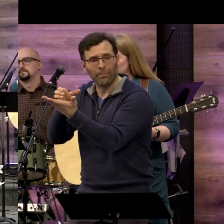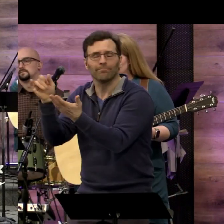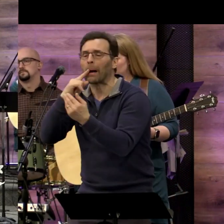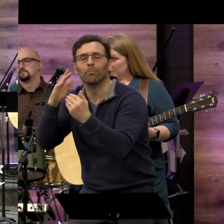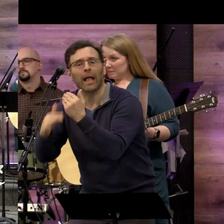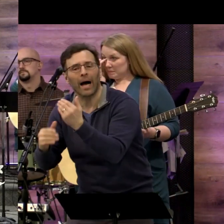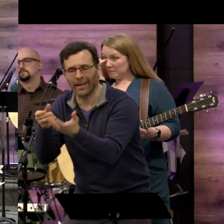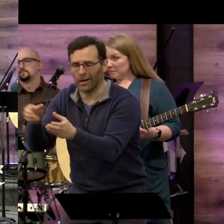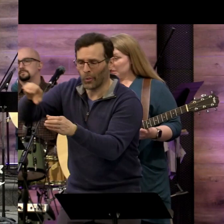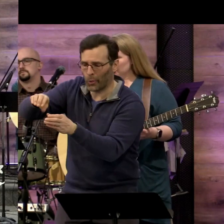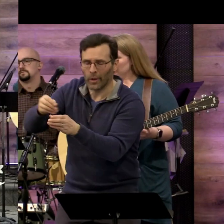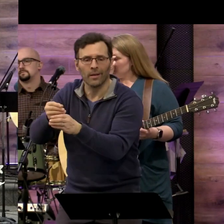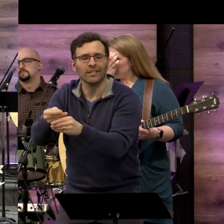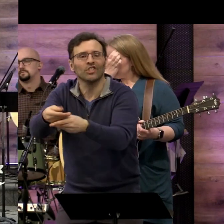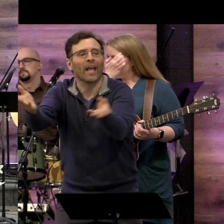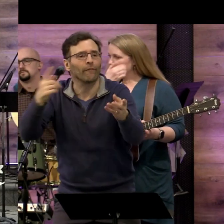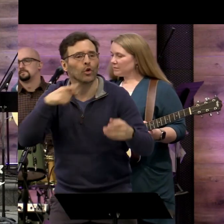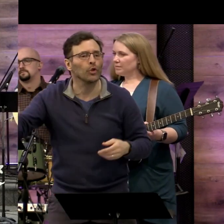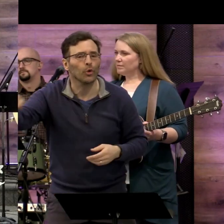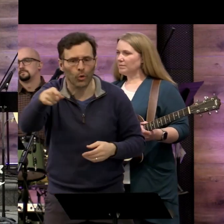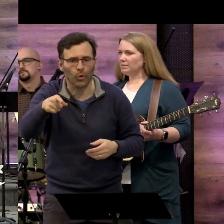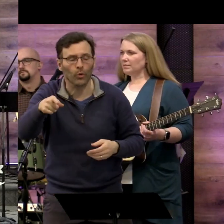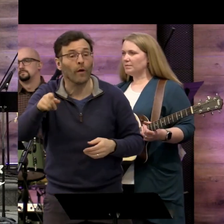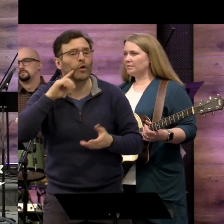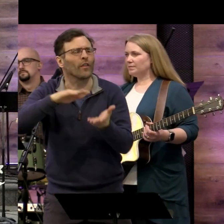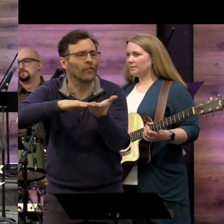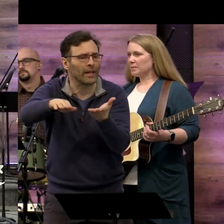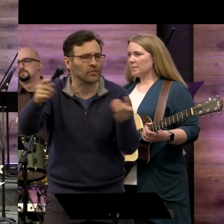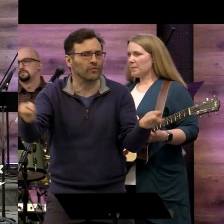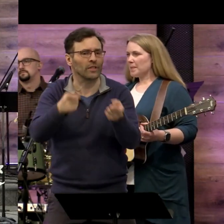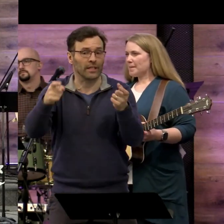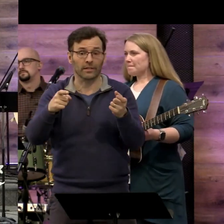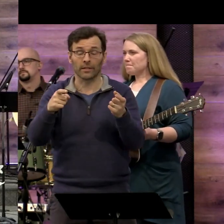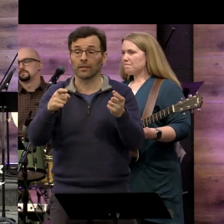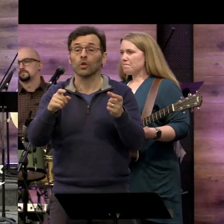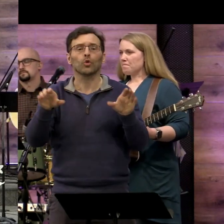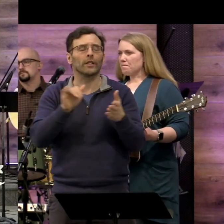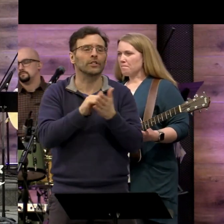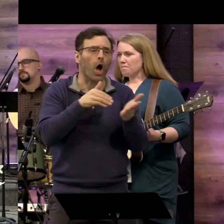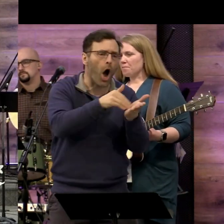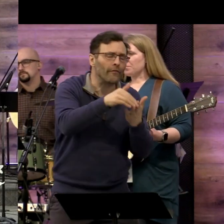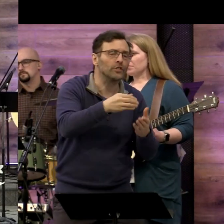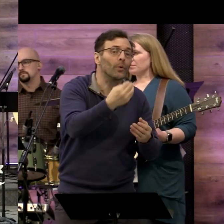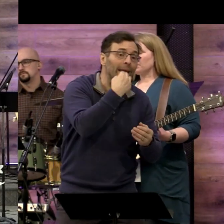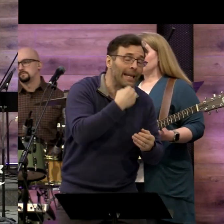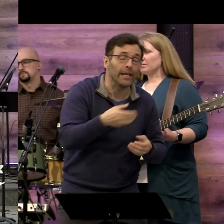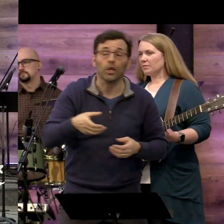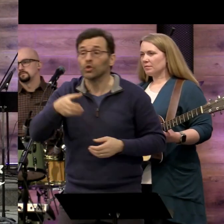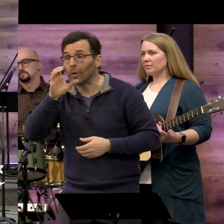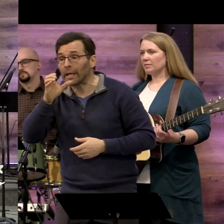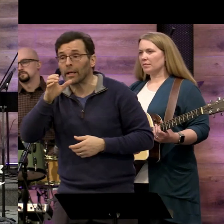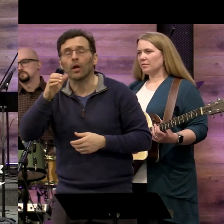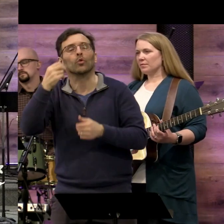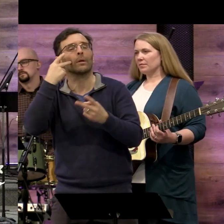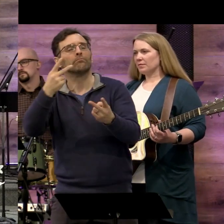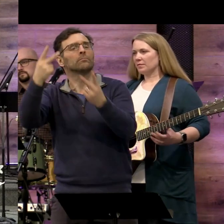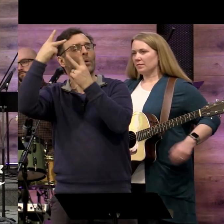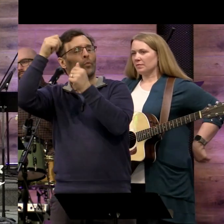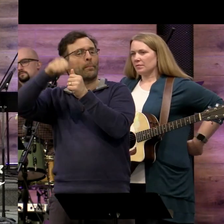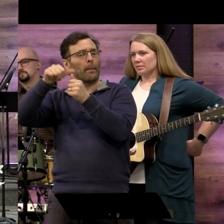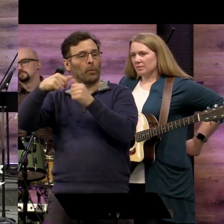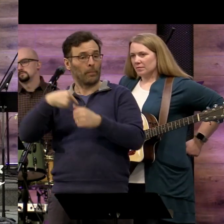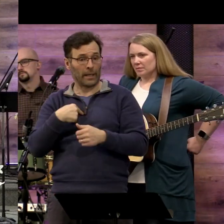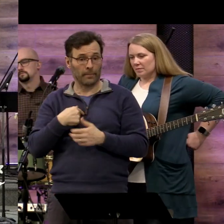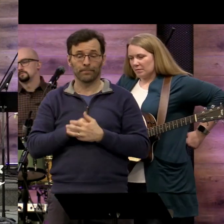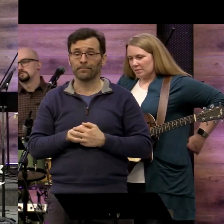blood shed for you for the forgiveness of sins. Do this as often as you eat it and drink it in remembrance of me." And